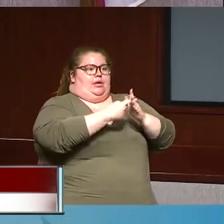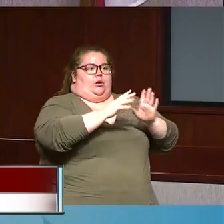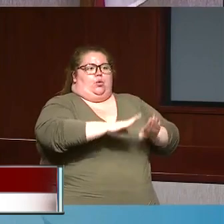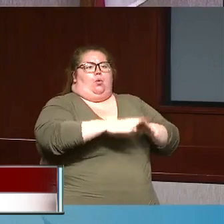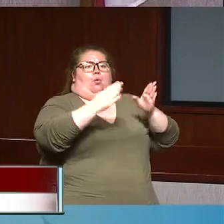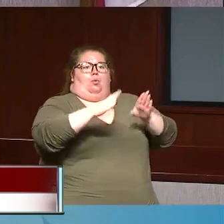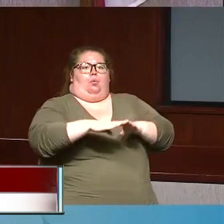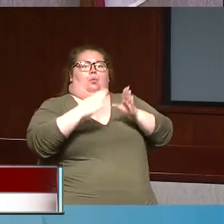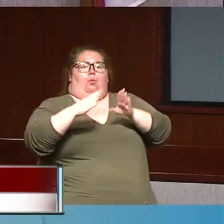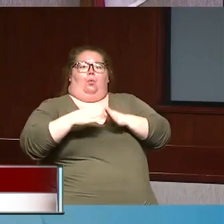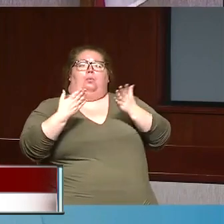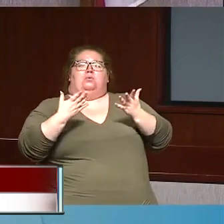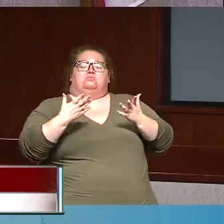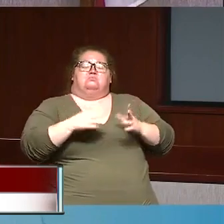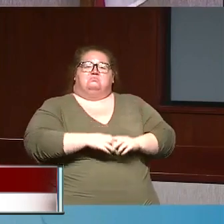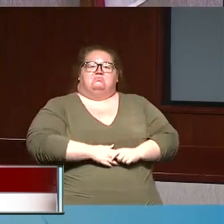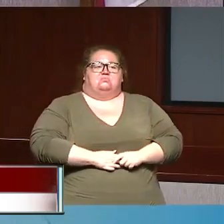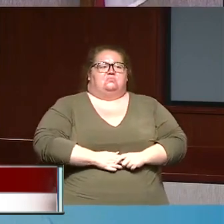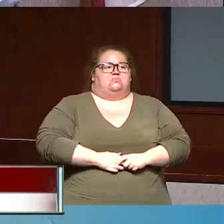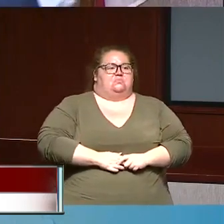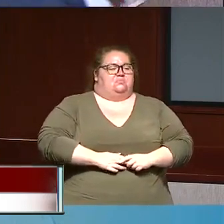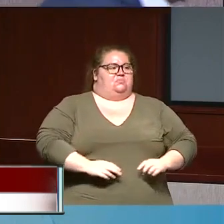possible once we receive that guidance.